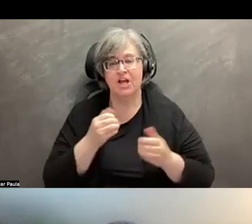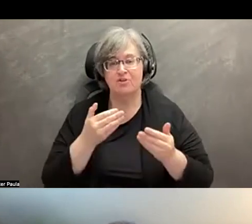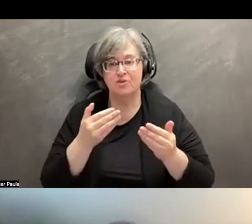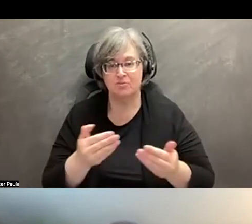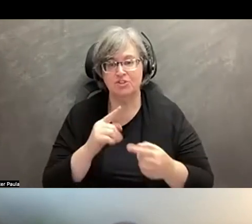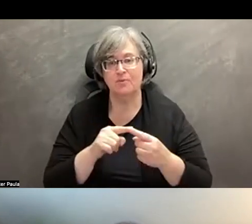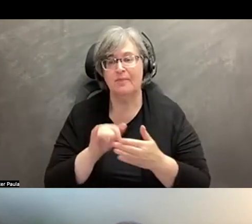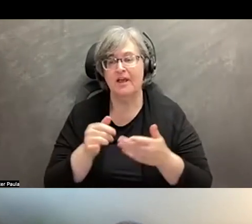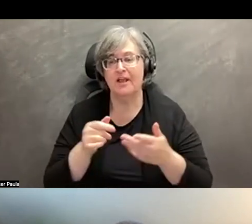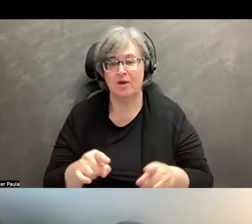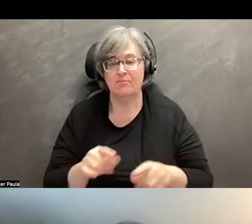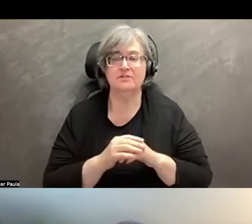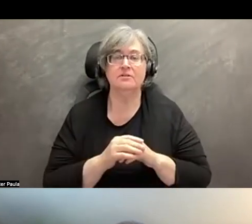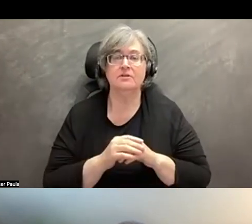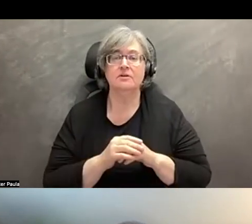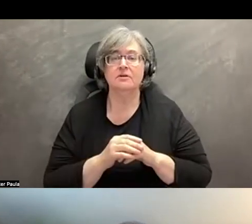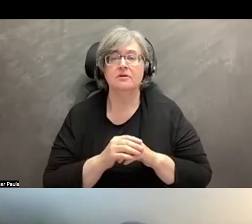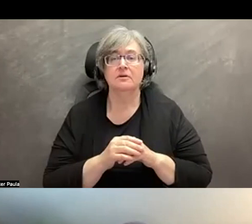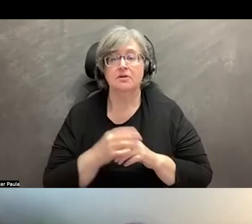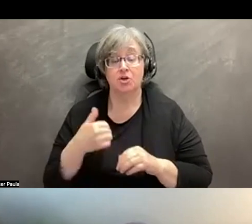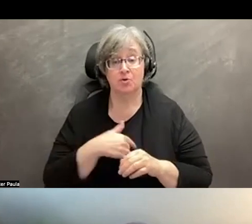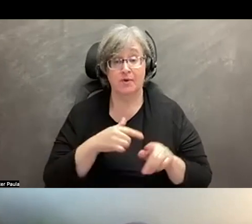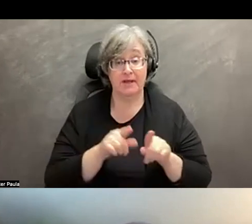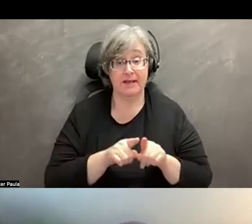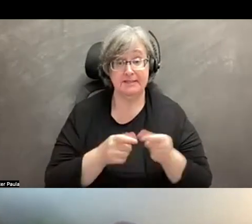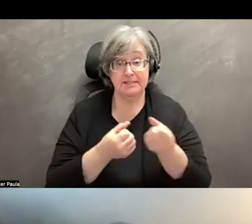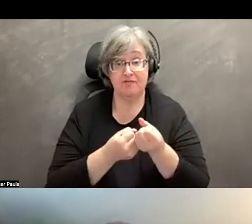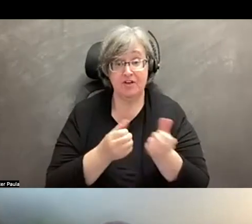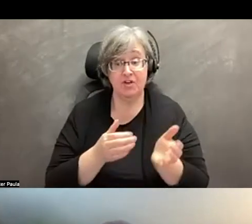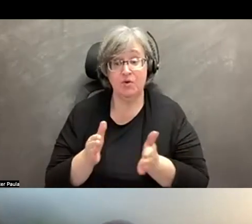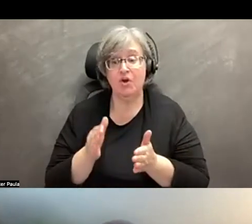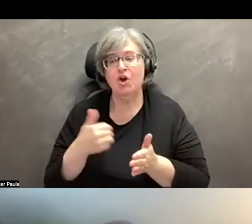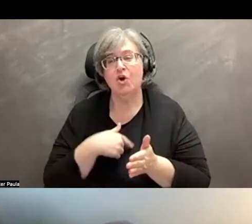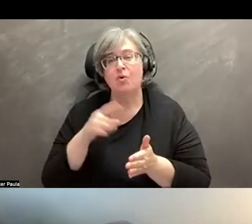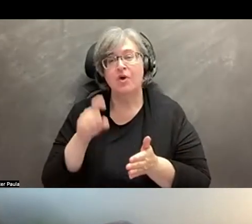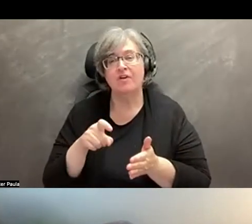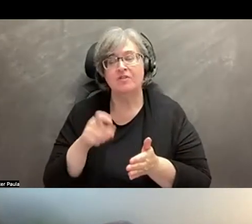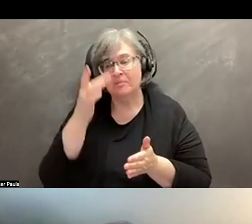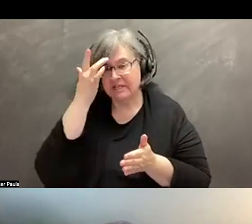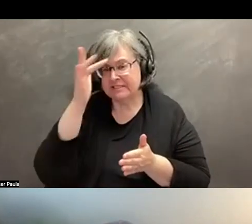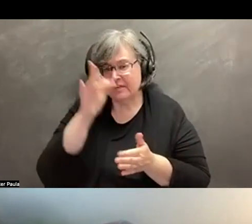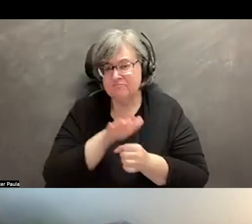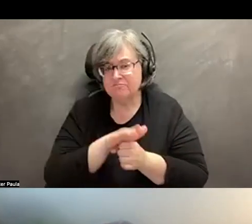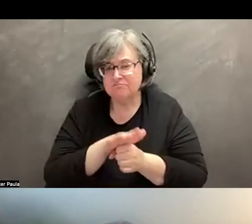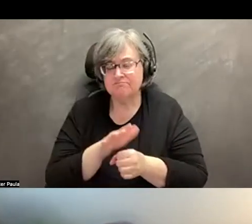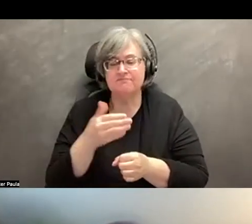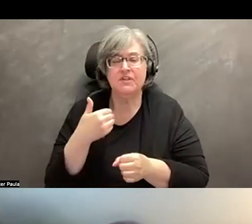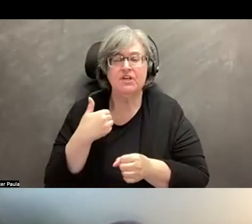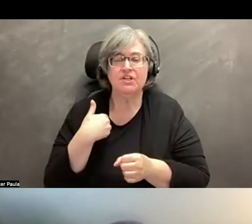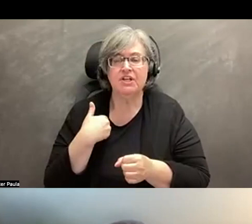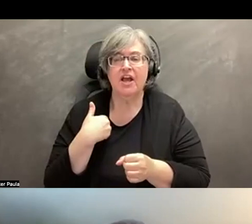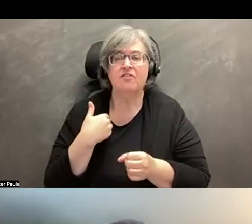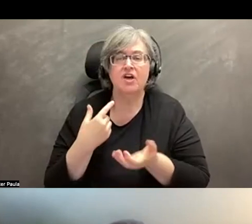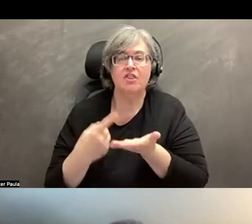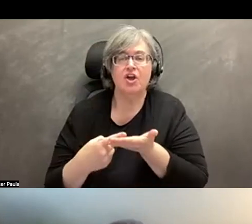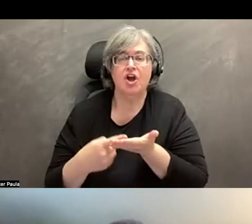that happens. And we, as the advocates, have to be savvy enough to have these types of